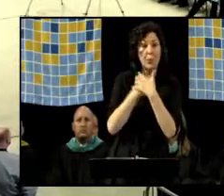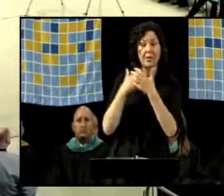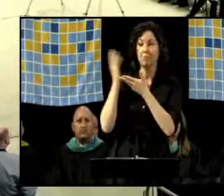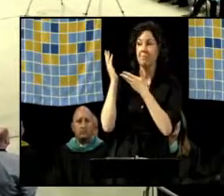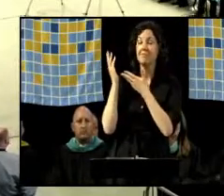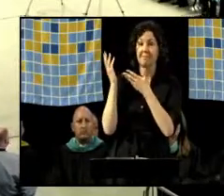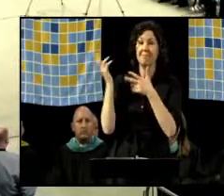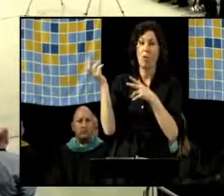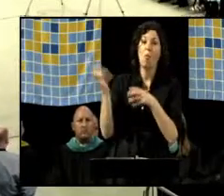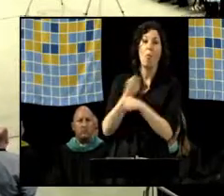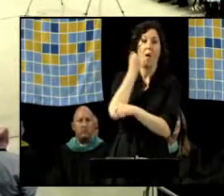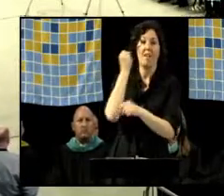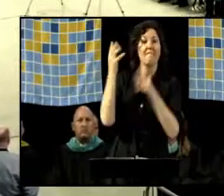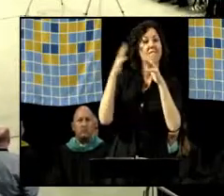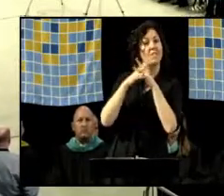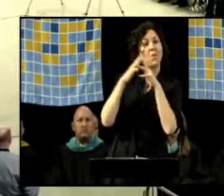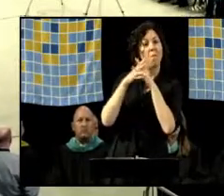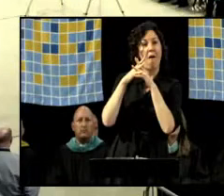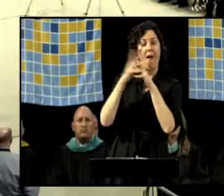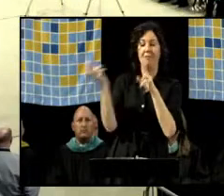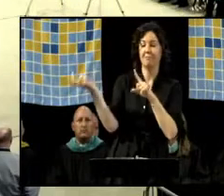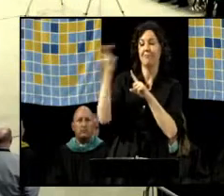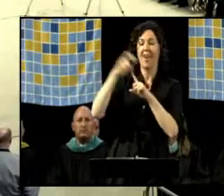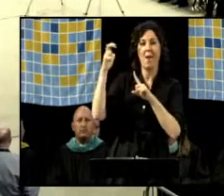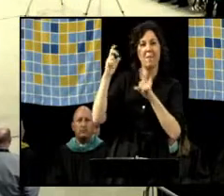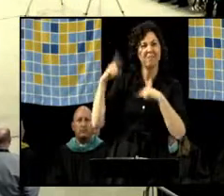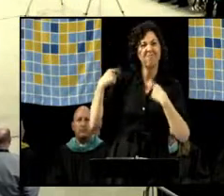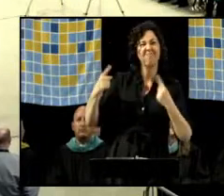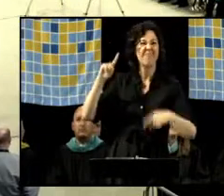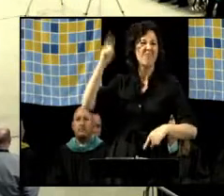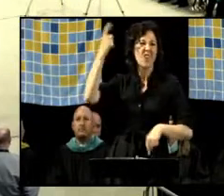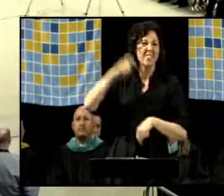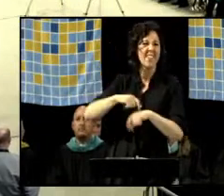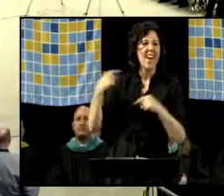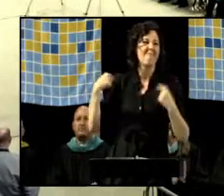state championship for the first time in school history.